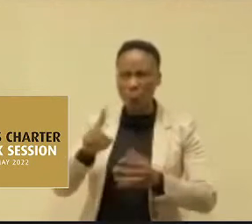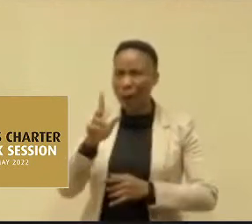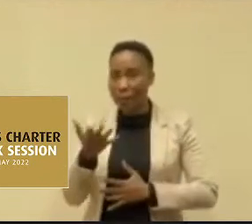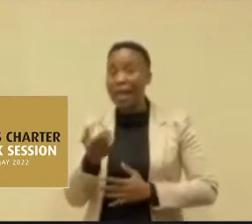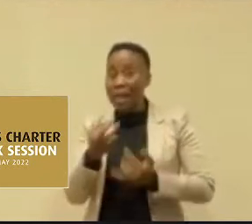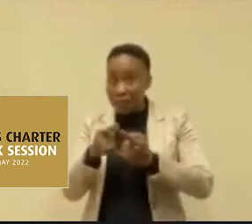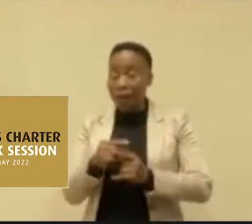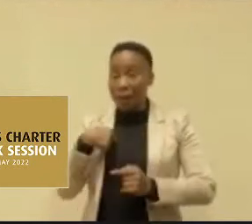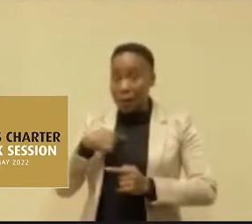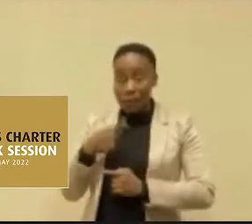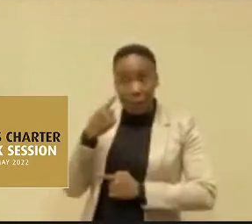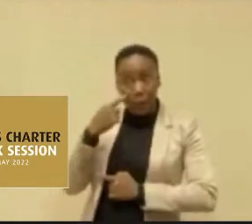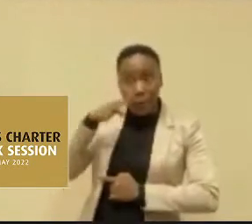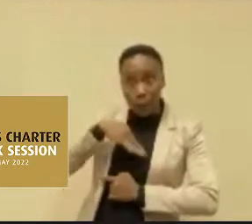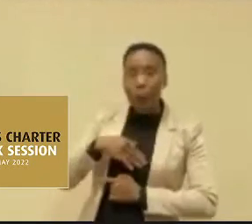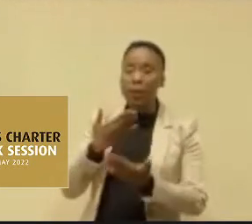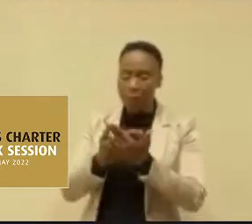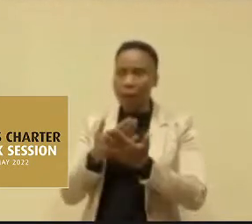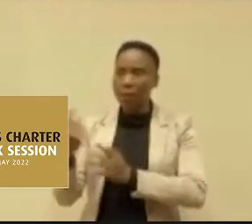me